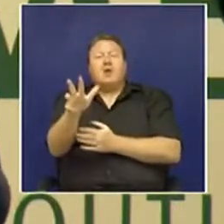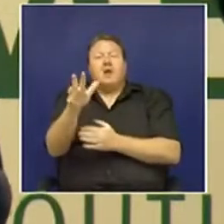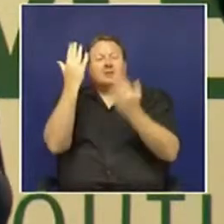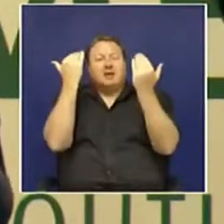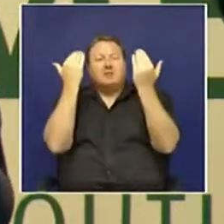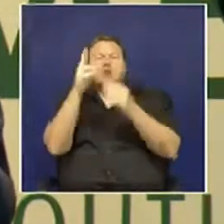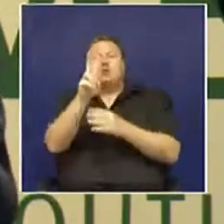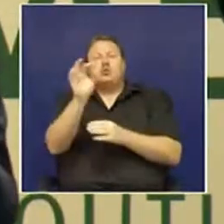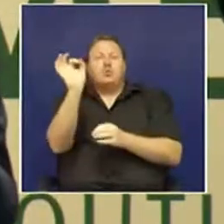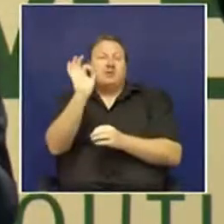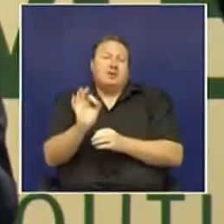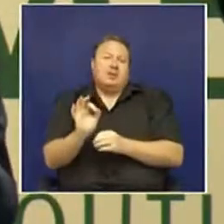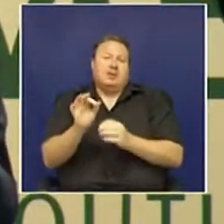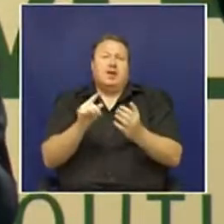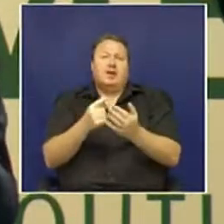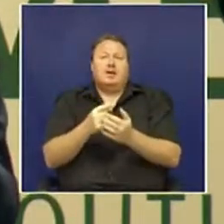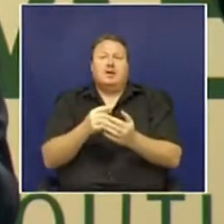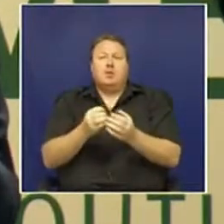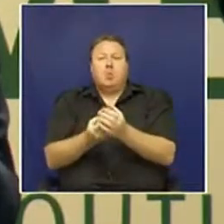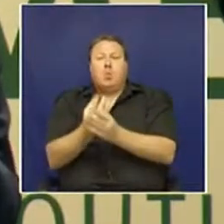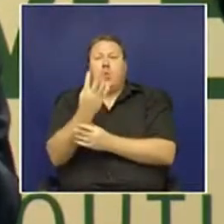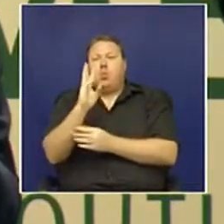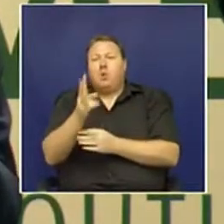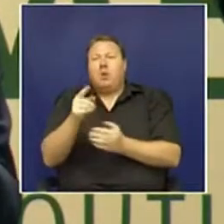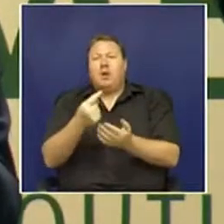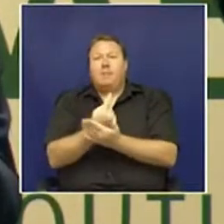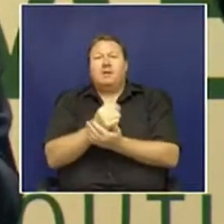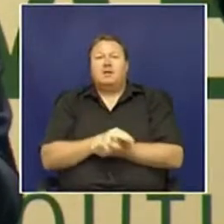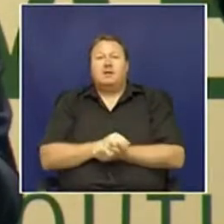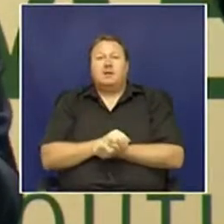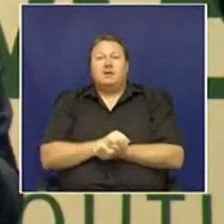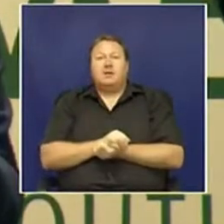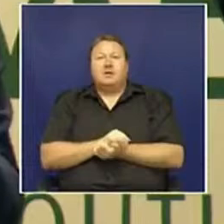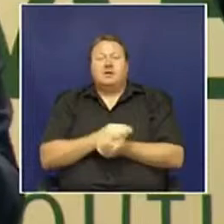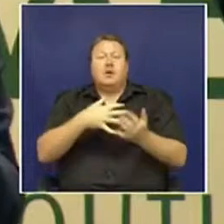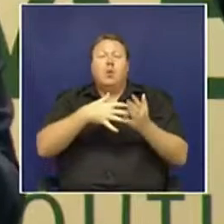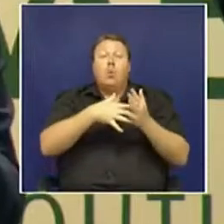Persistent logistics, bottlenecks,